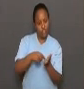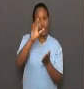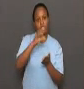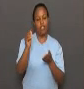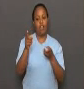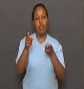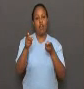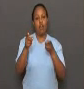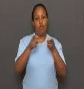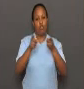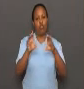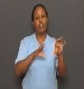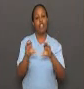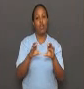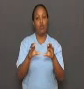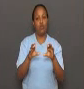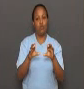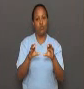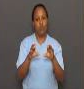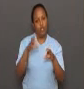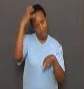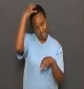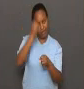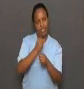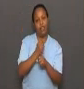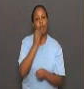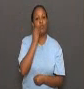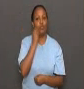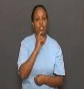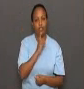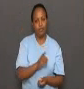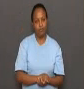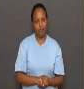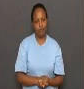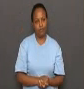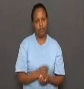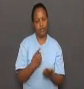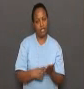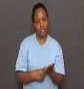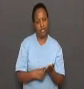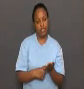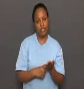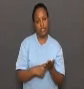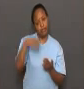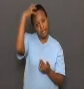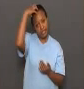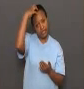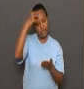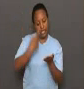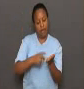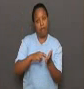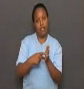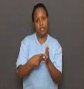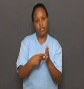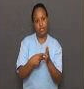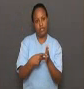their officials. It is a concept in ethics and governance that means